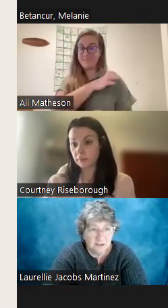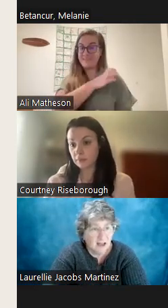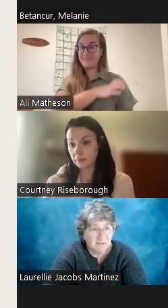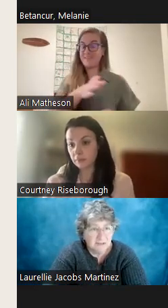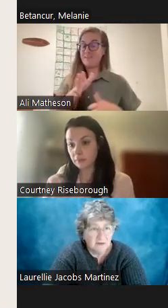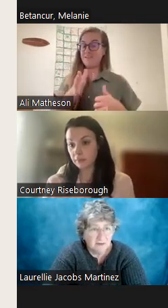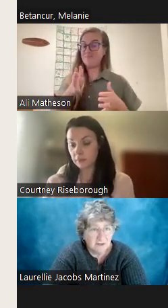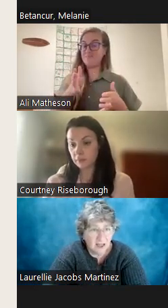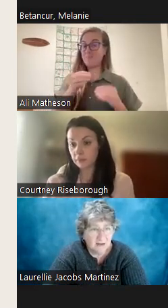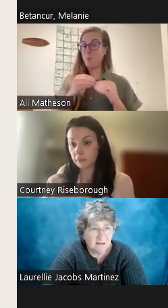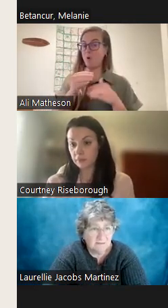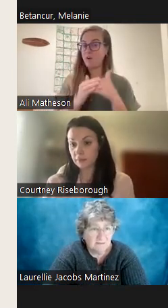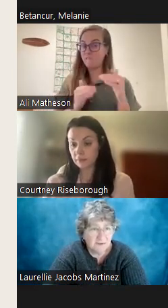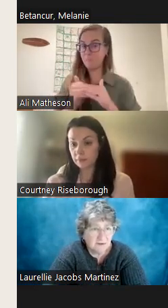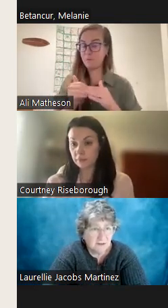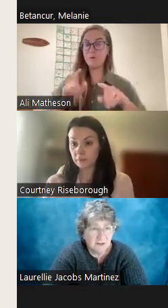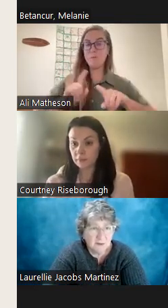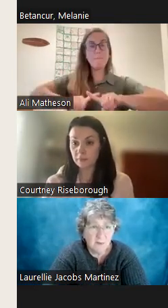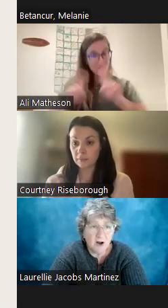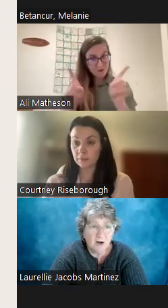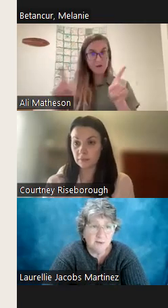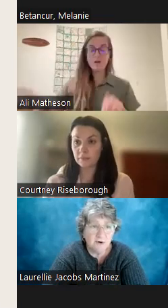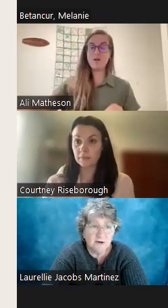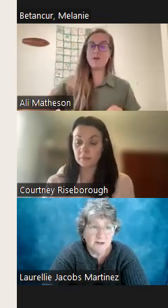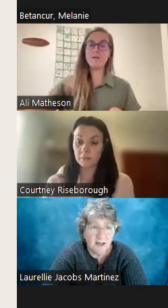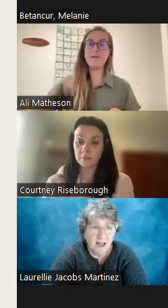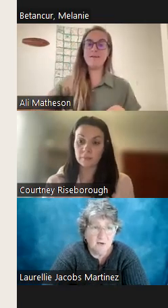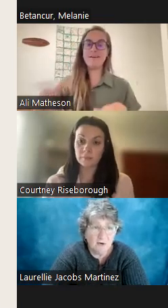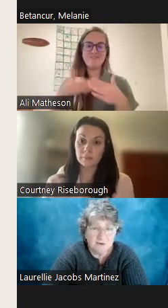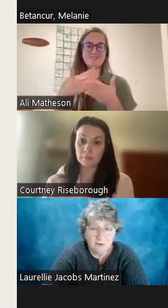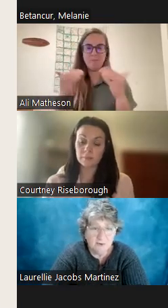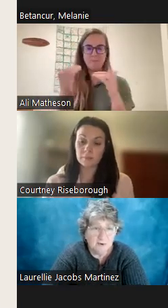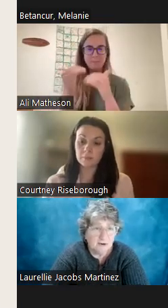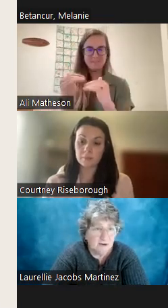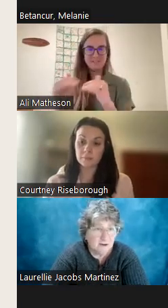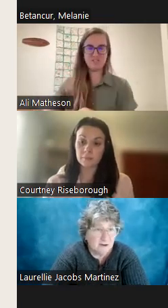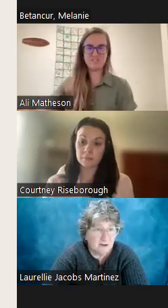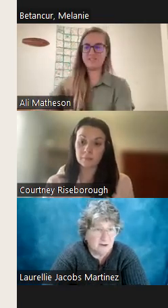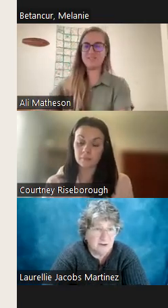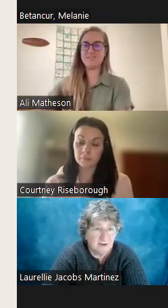just to have the deaf client feel a little bit more comfortable. And also,